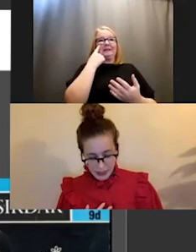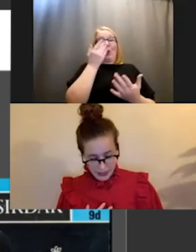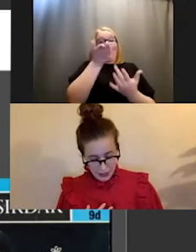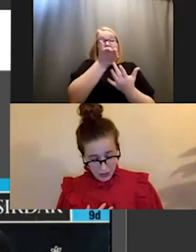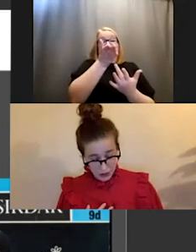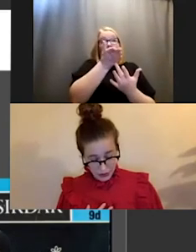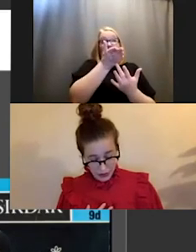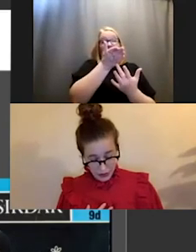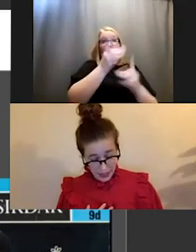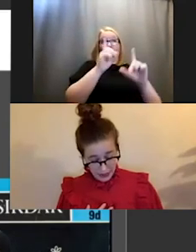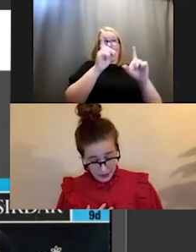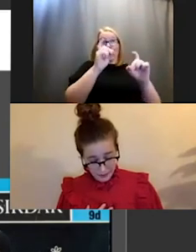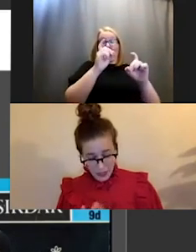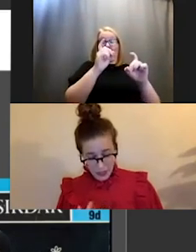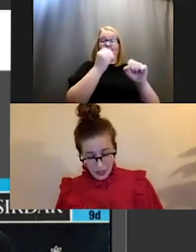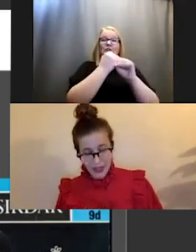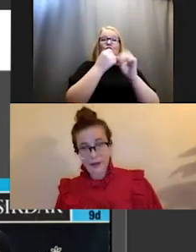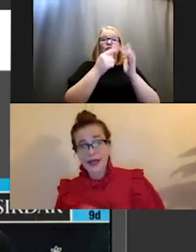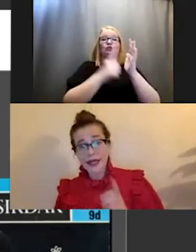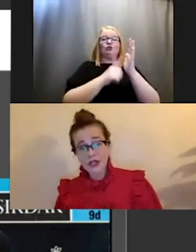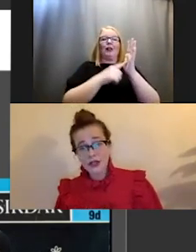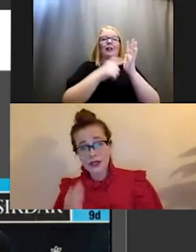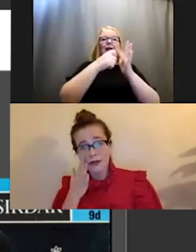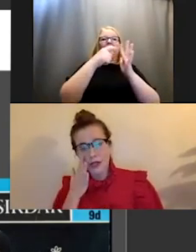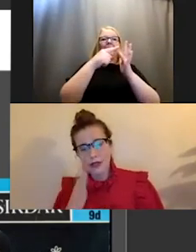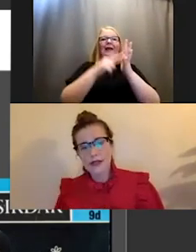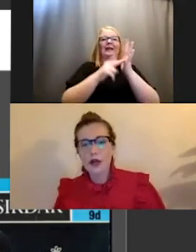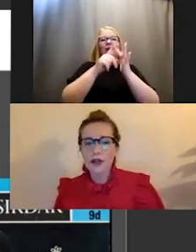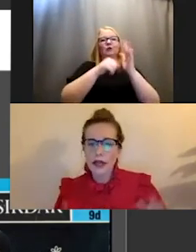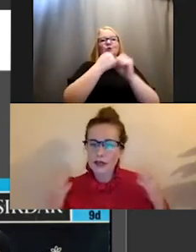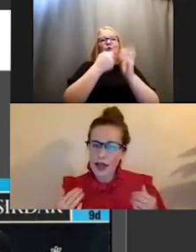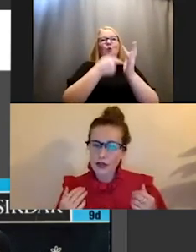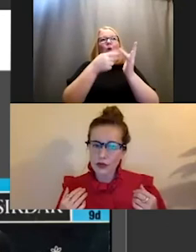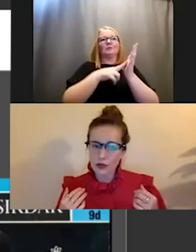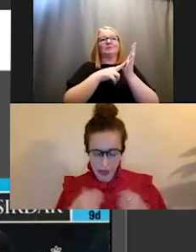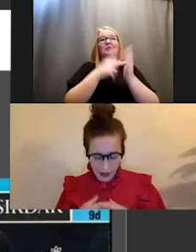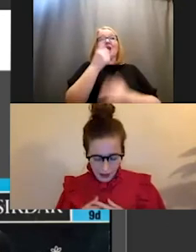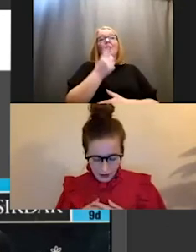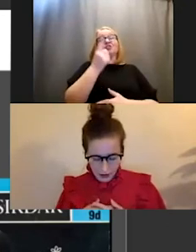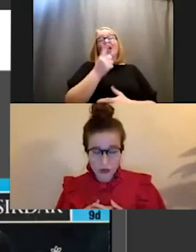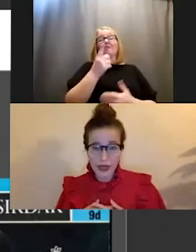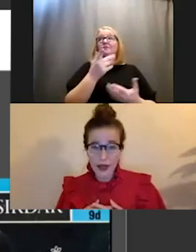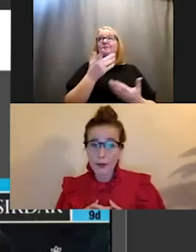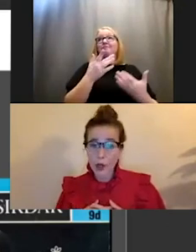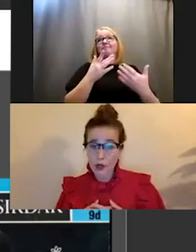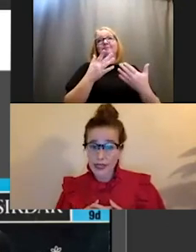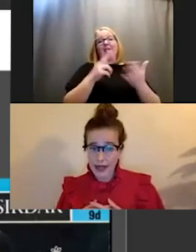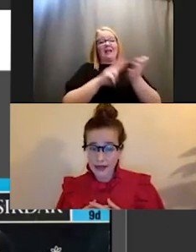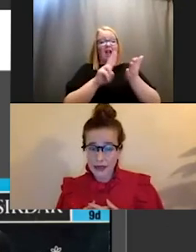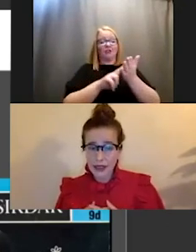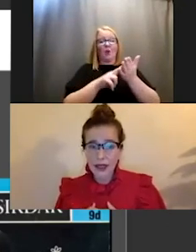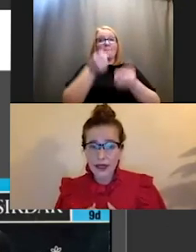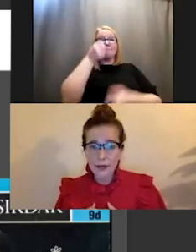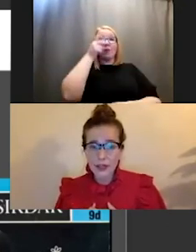here. This is Jill Kennington. And the image in the middle is her with her kind of natural straight cut blonde